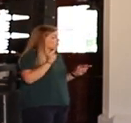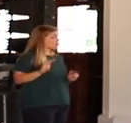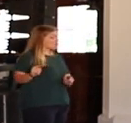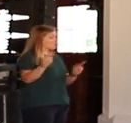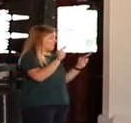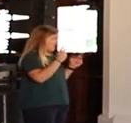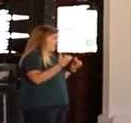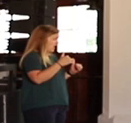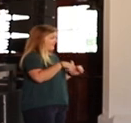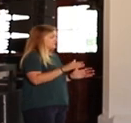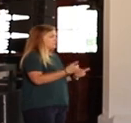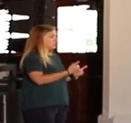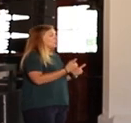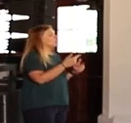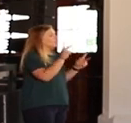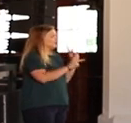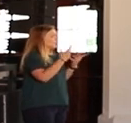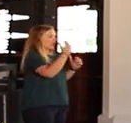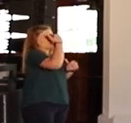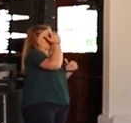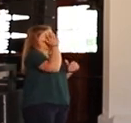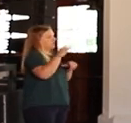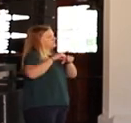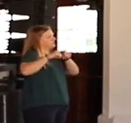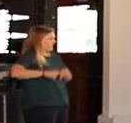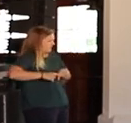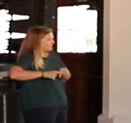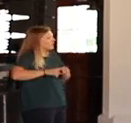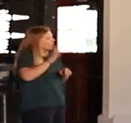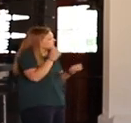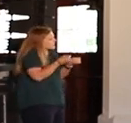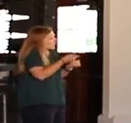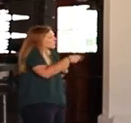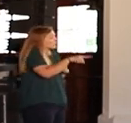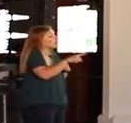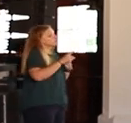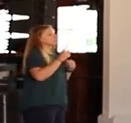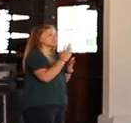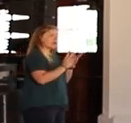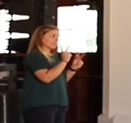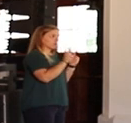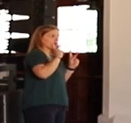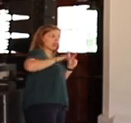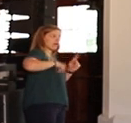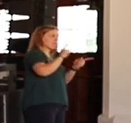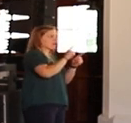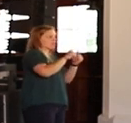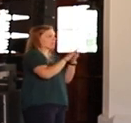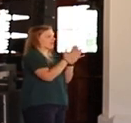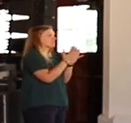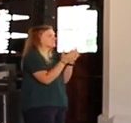now, there are people you already know you can lean on. And there are people you have yet to meet who will become sources of